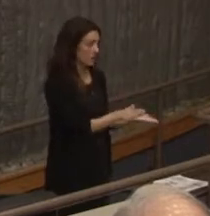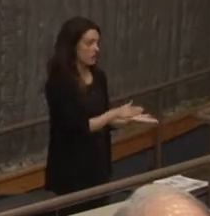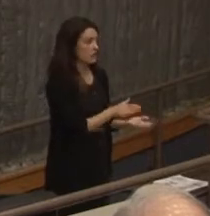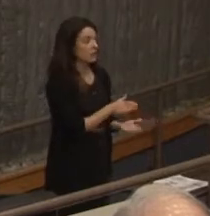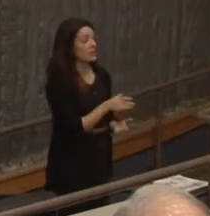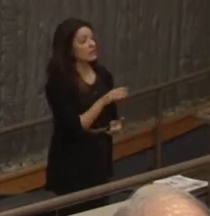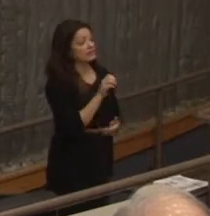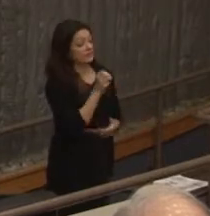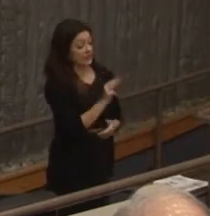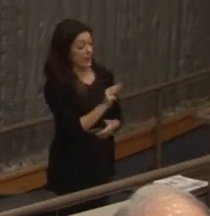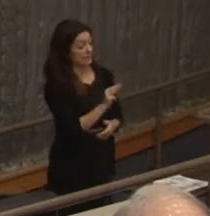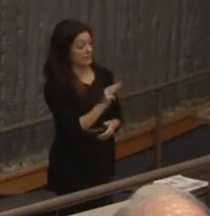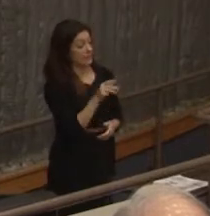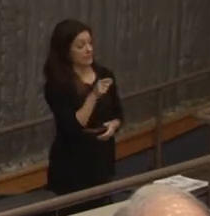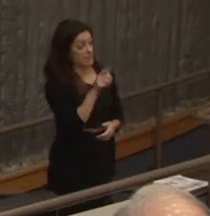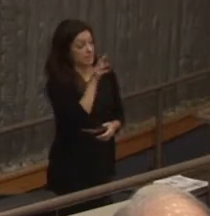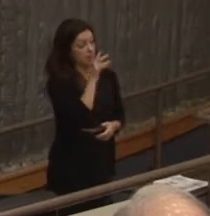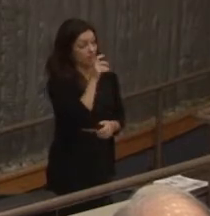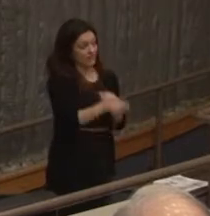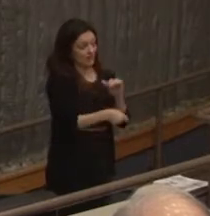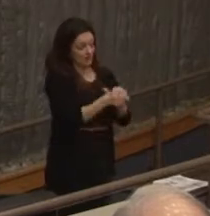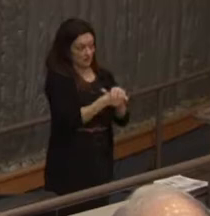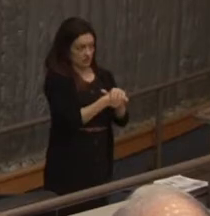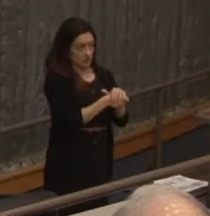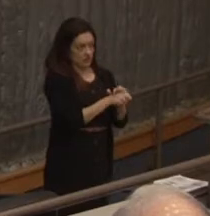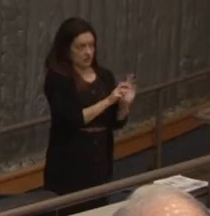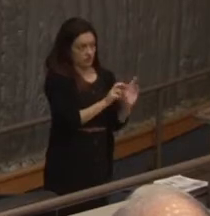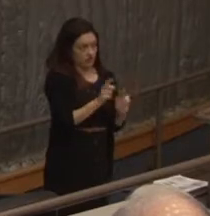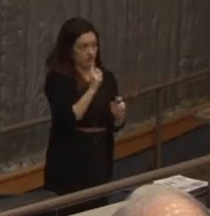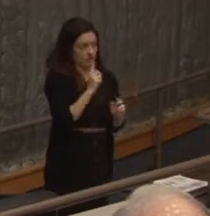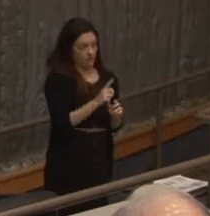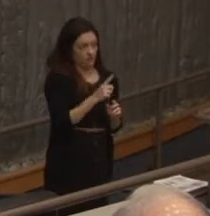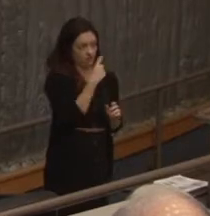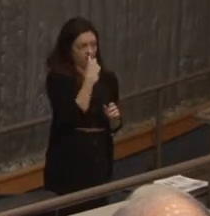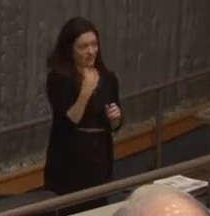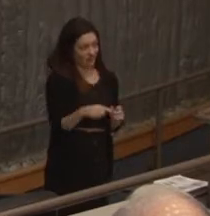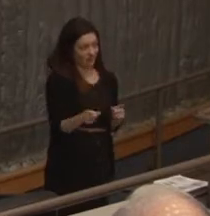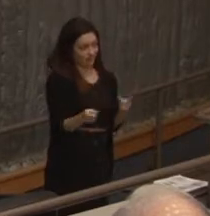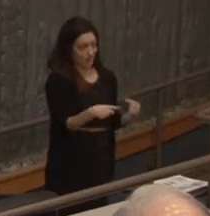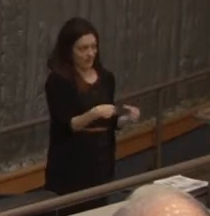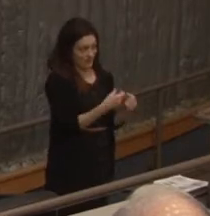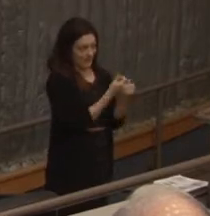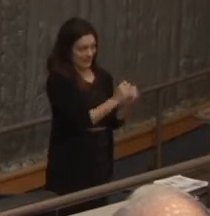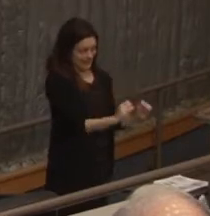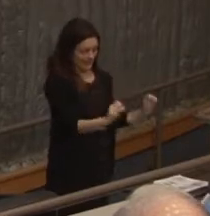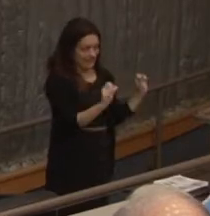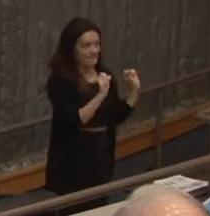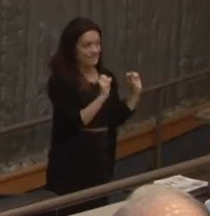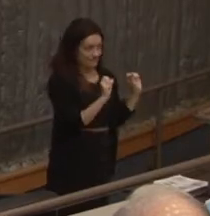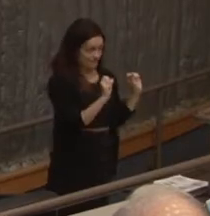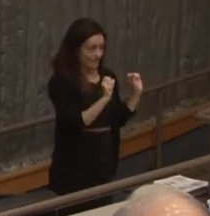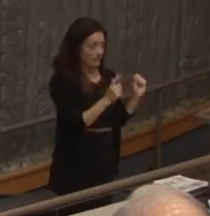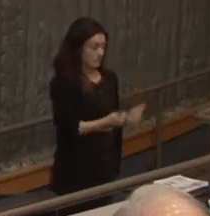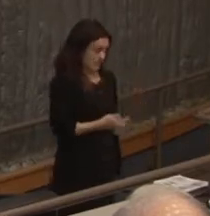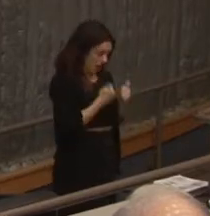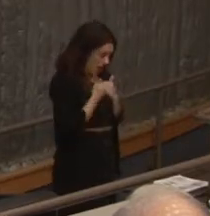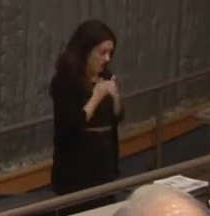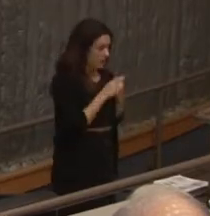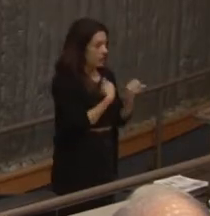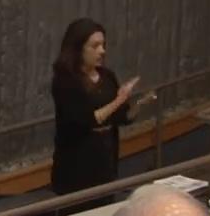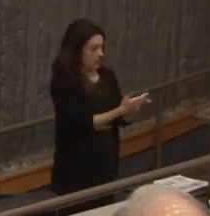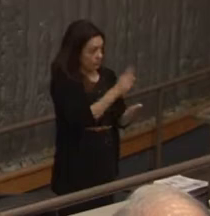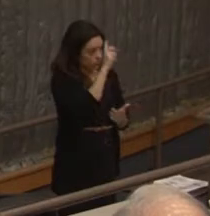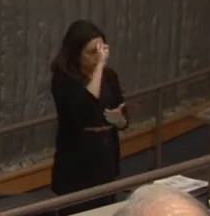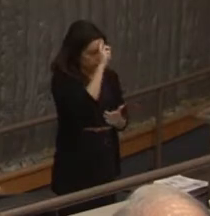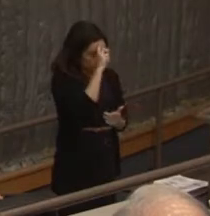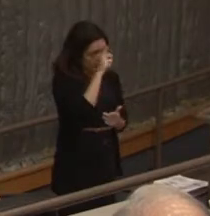hidden until the Russians arrived, and they survived. They finally made their way to Germany, where they stayed